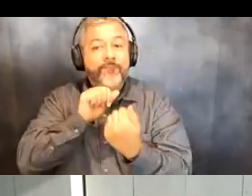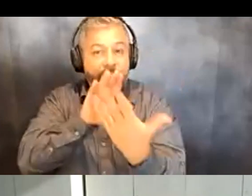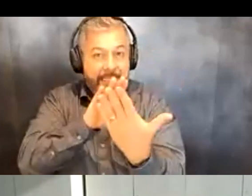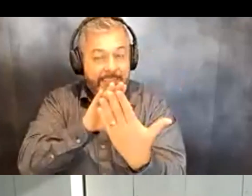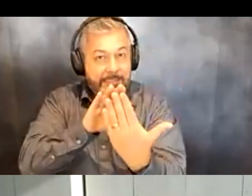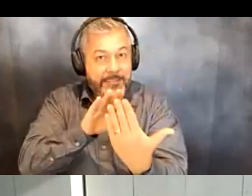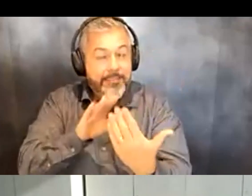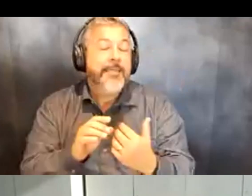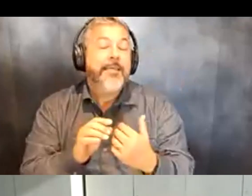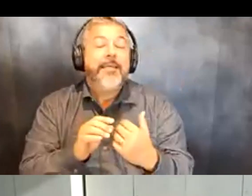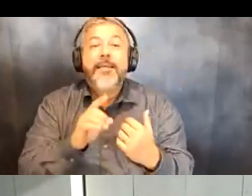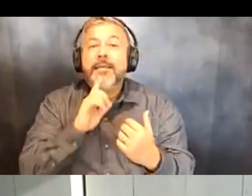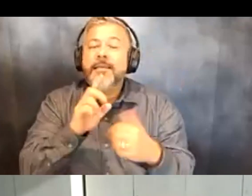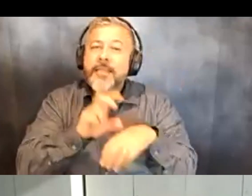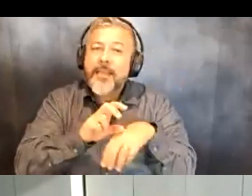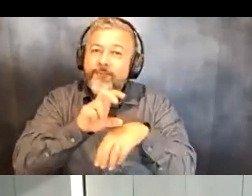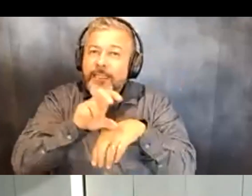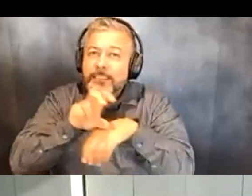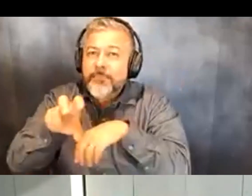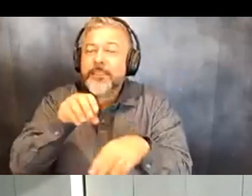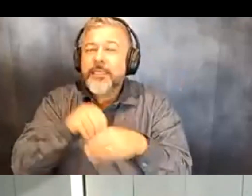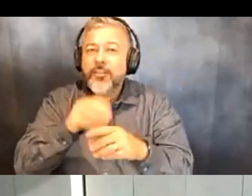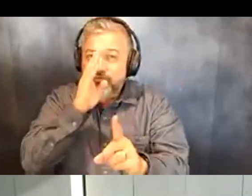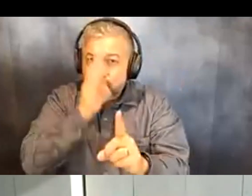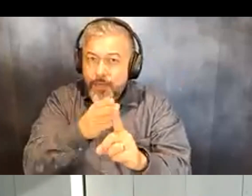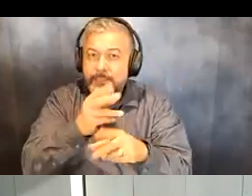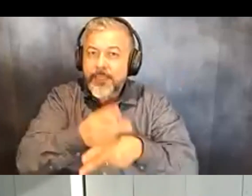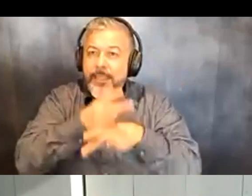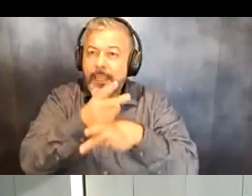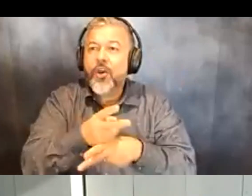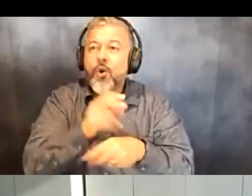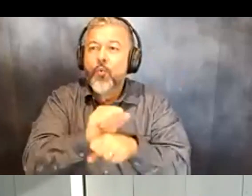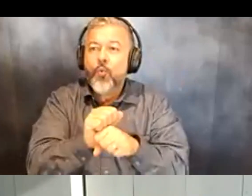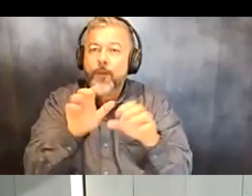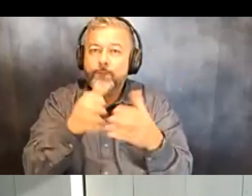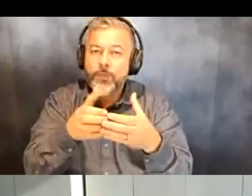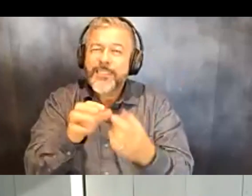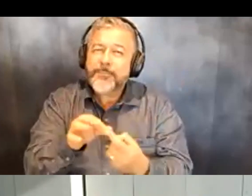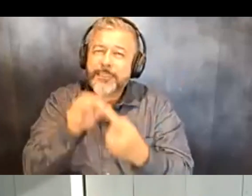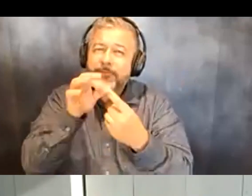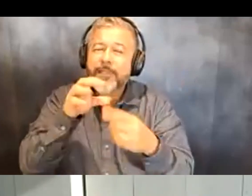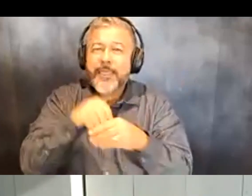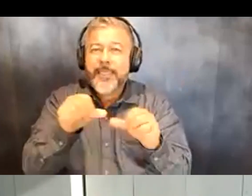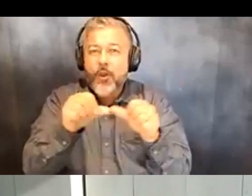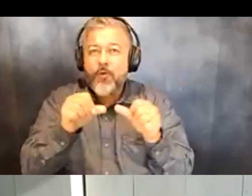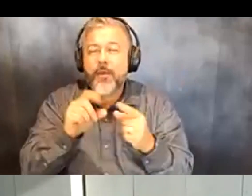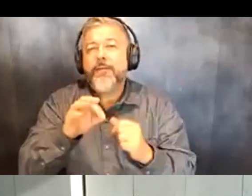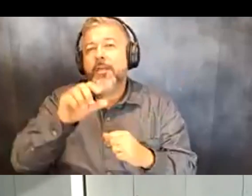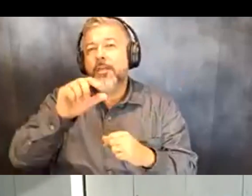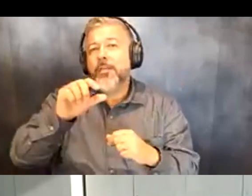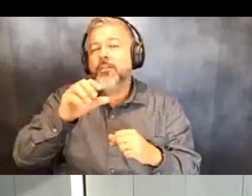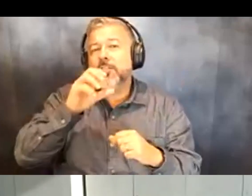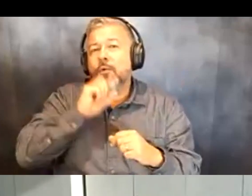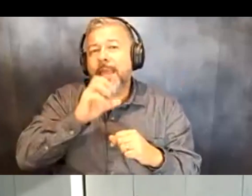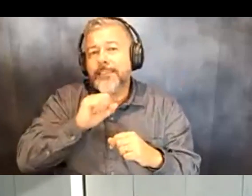is investments in the direct care workforce, specifically in the areas of geriatrics. You know, I think that Secretary